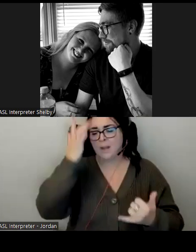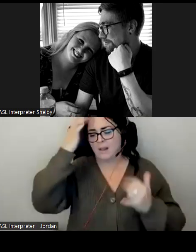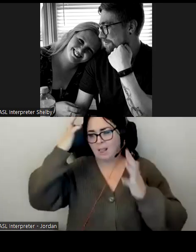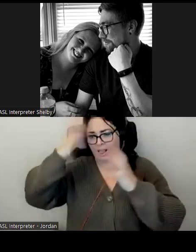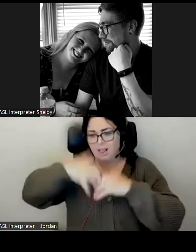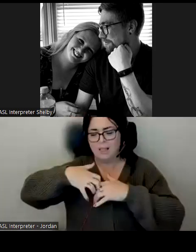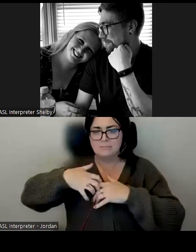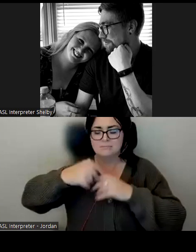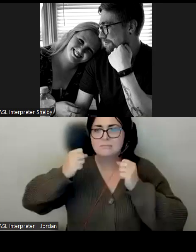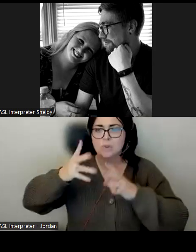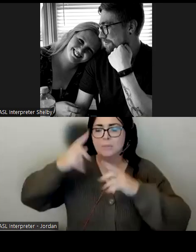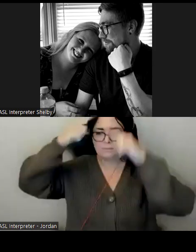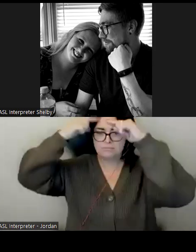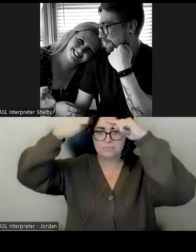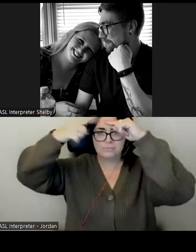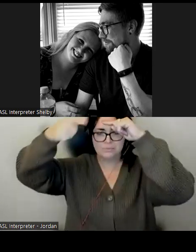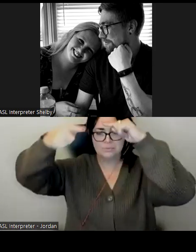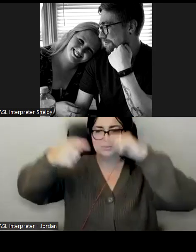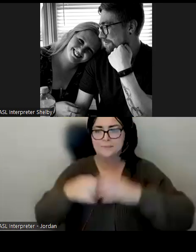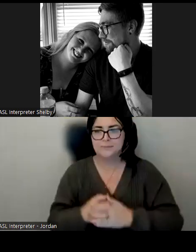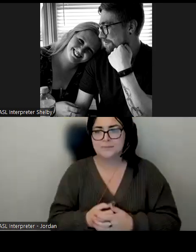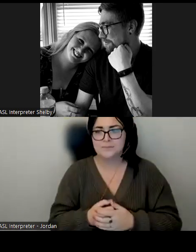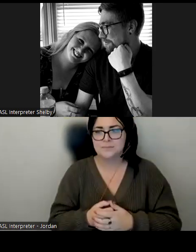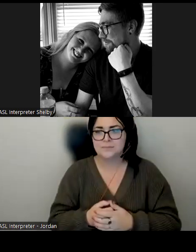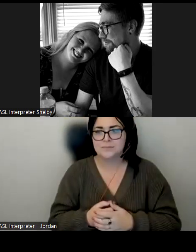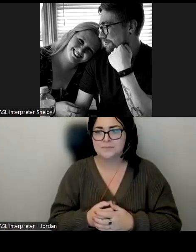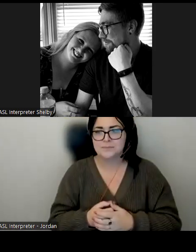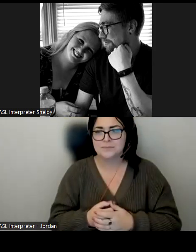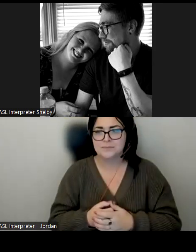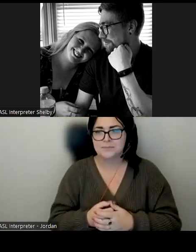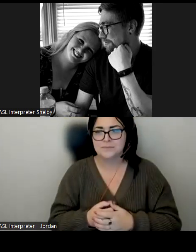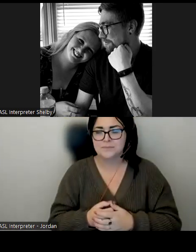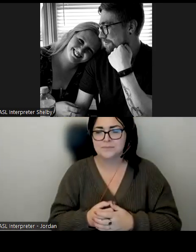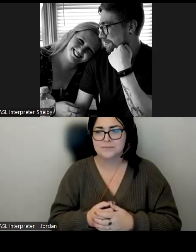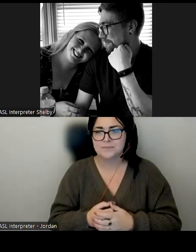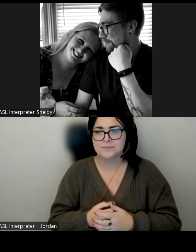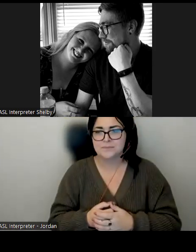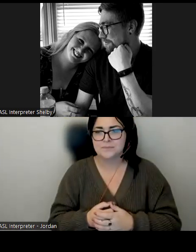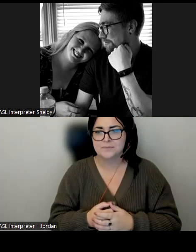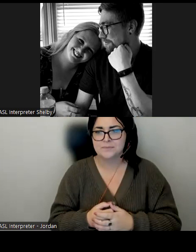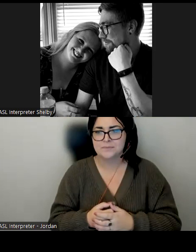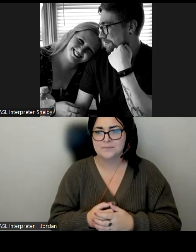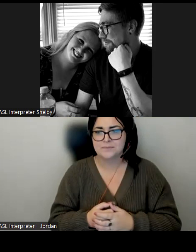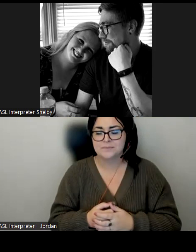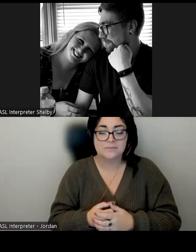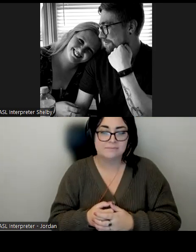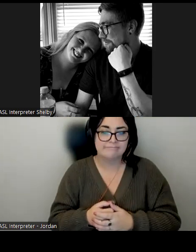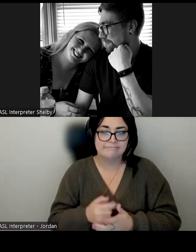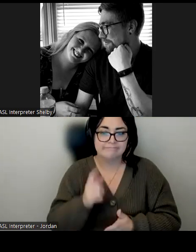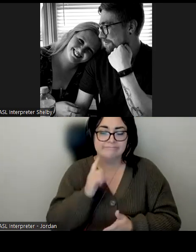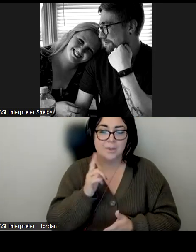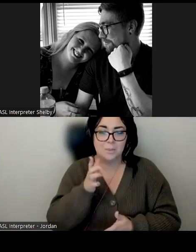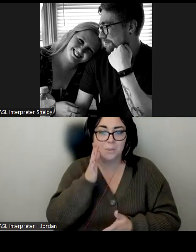working very hard to work itself through this loss. So chances are you will be